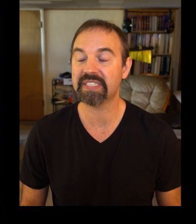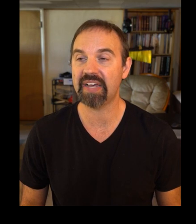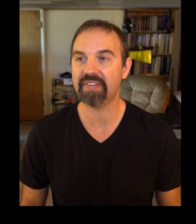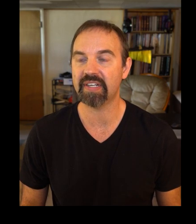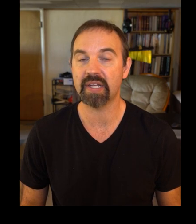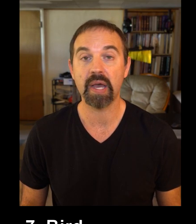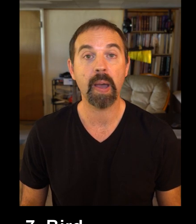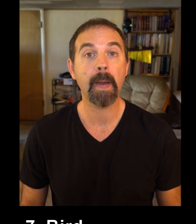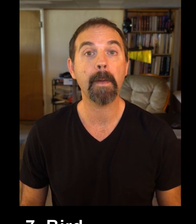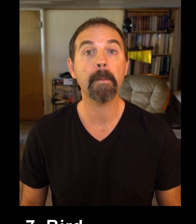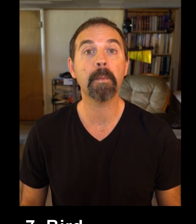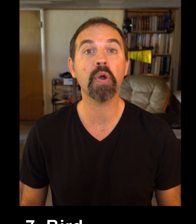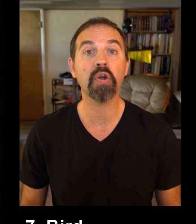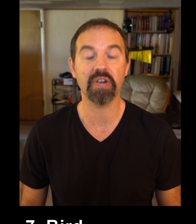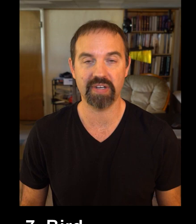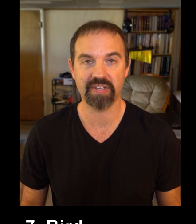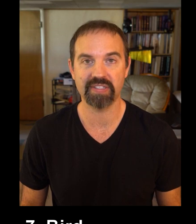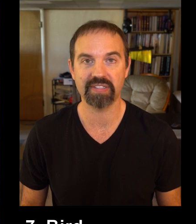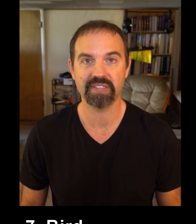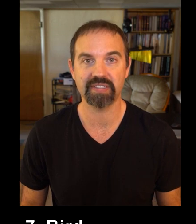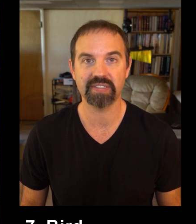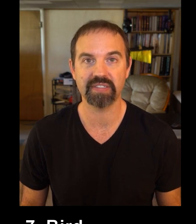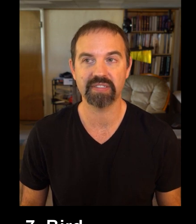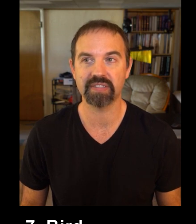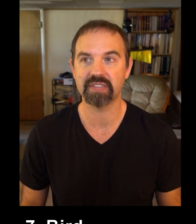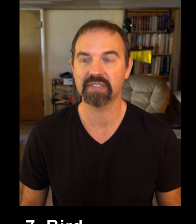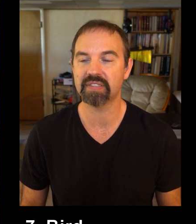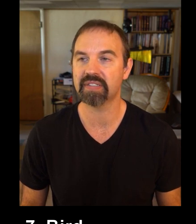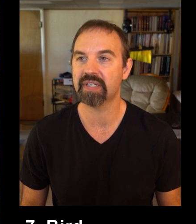Number seven, bird.